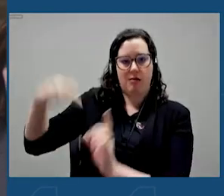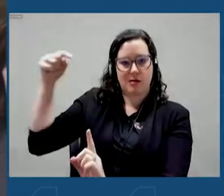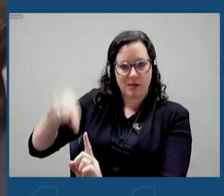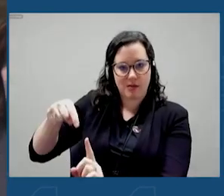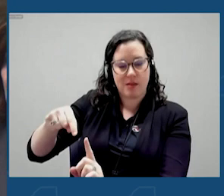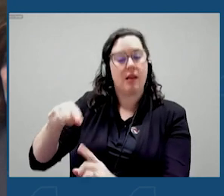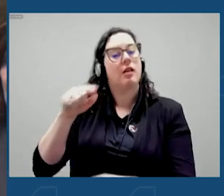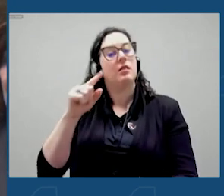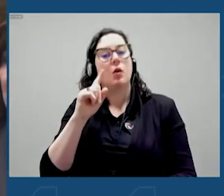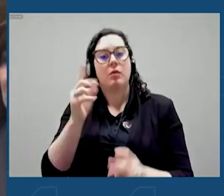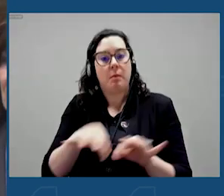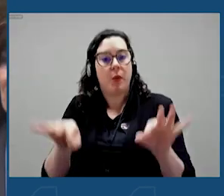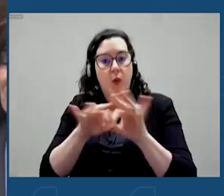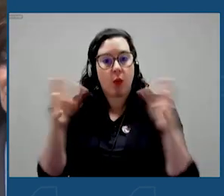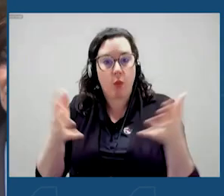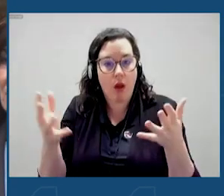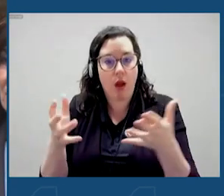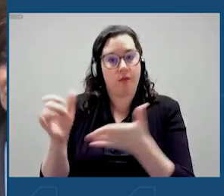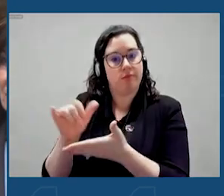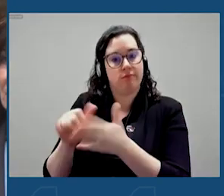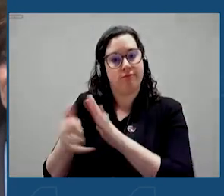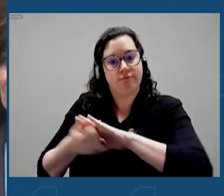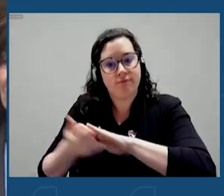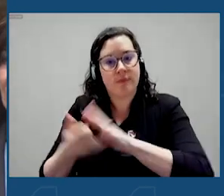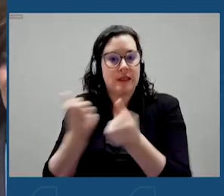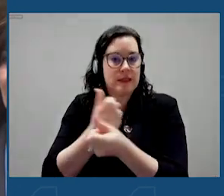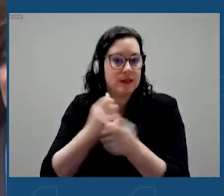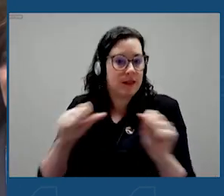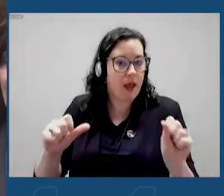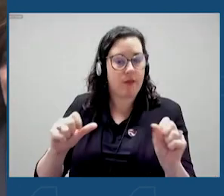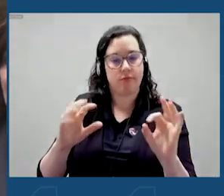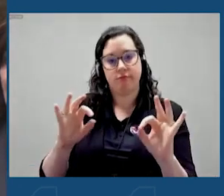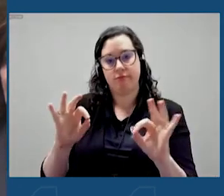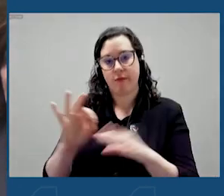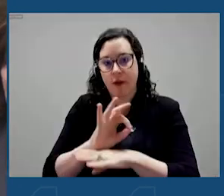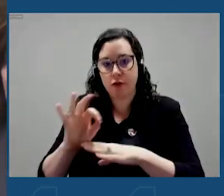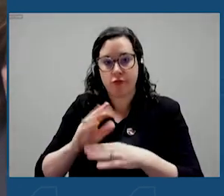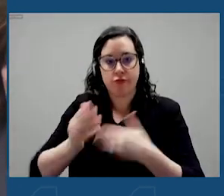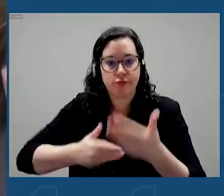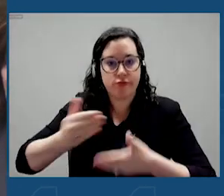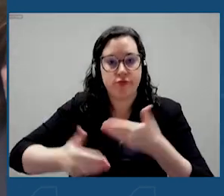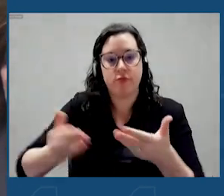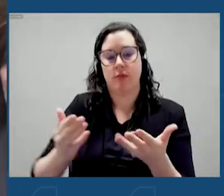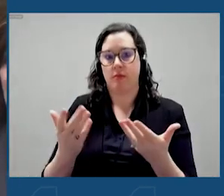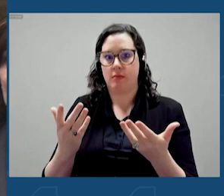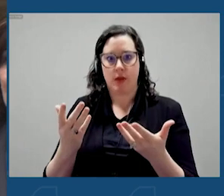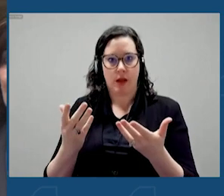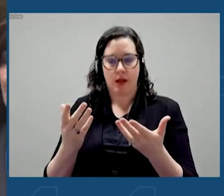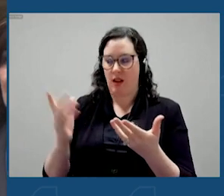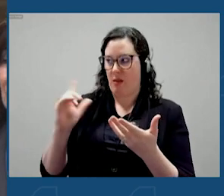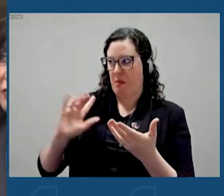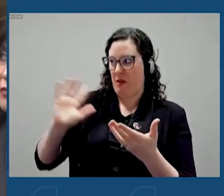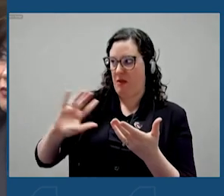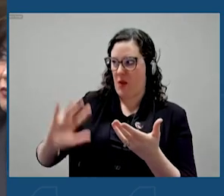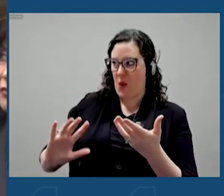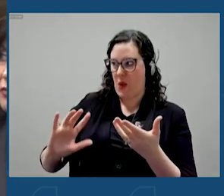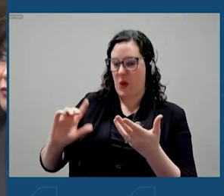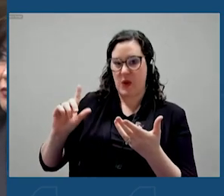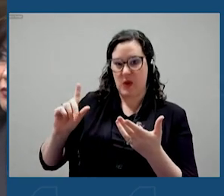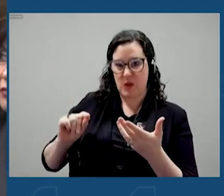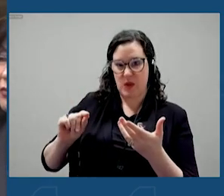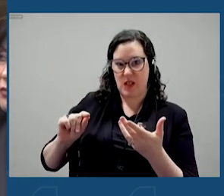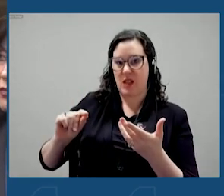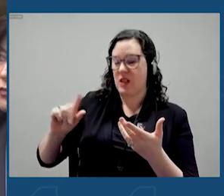be safe, it will be functional, and it will be free from the disorder that we inherited in